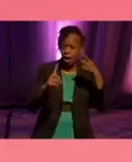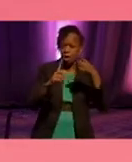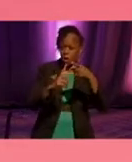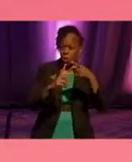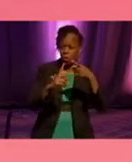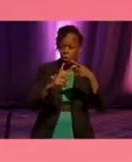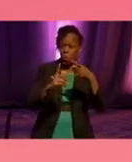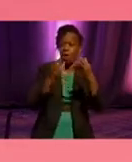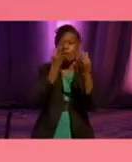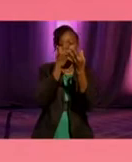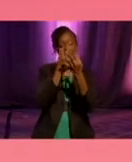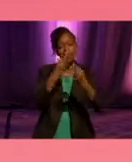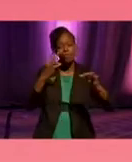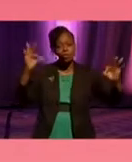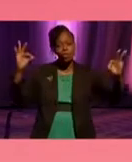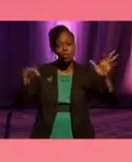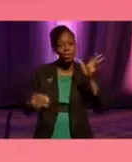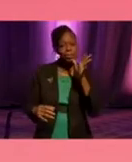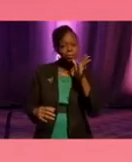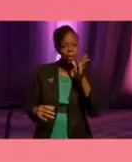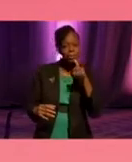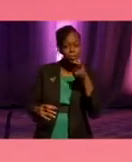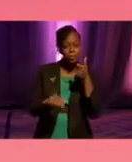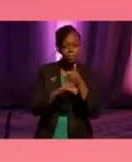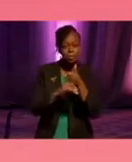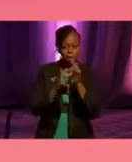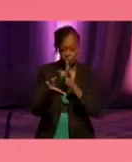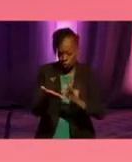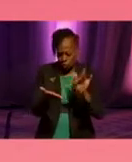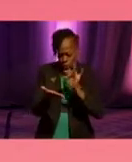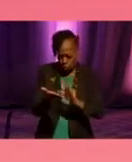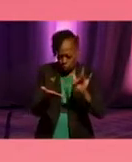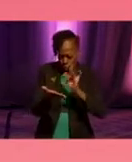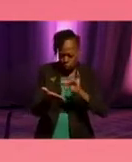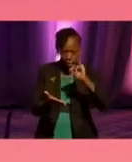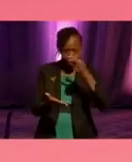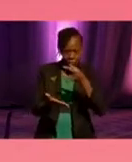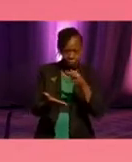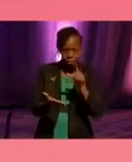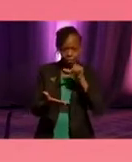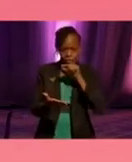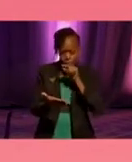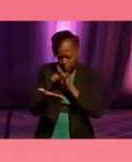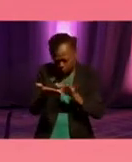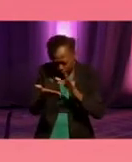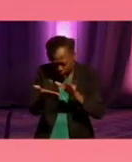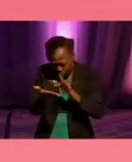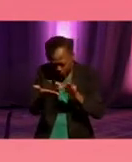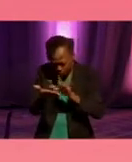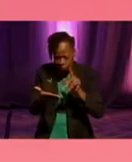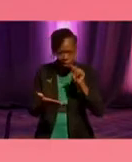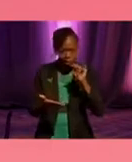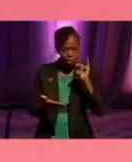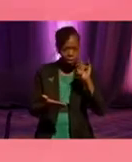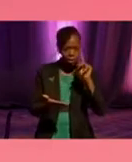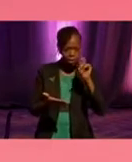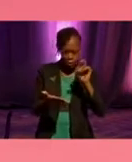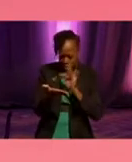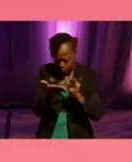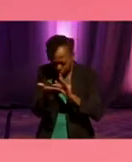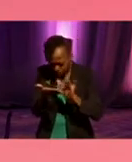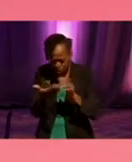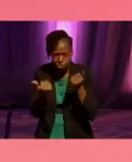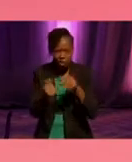who are scrolling Instagram, who are on Twitter, who follow me on TikTok. You know, my goal was